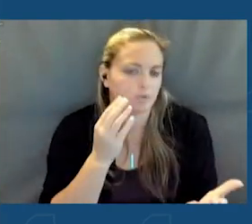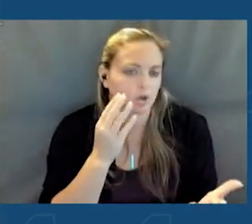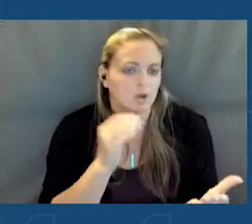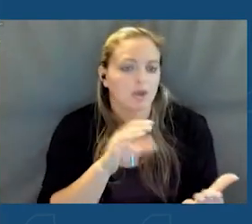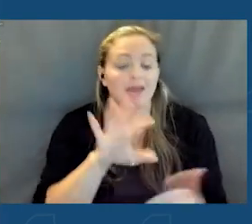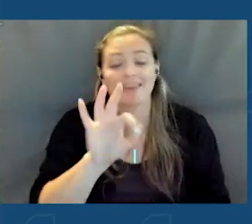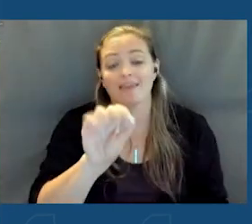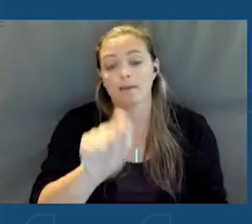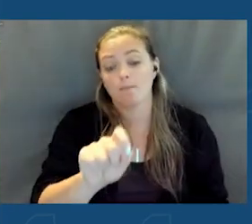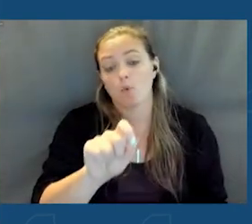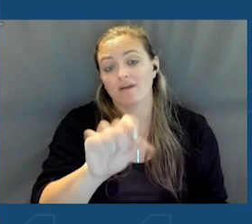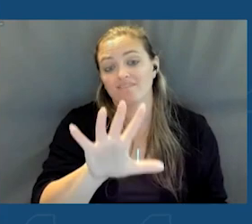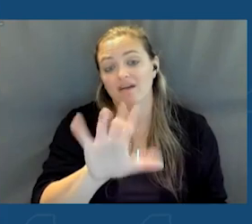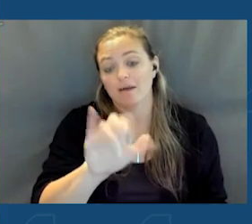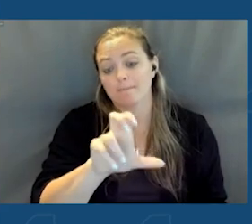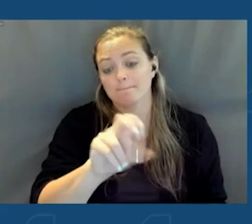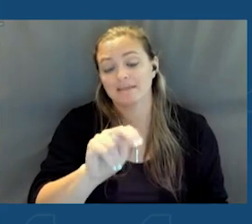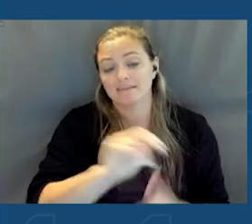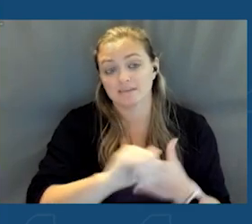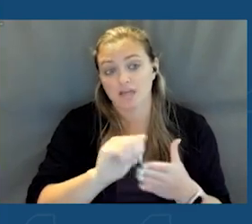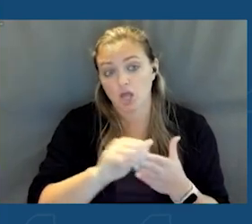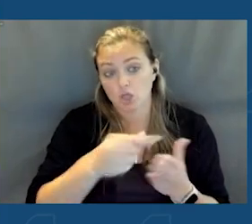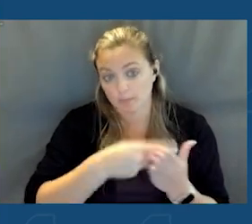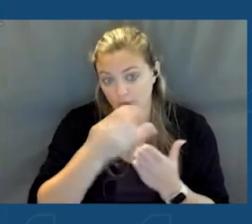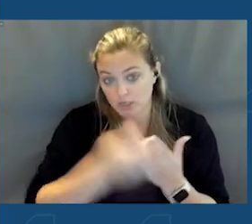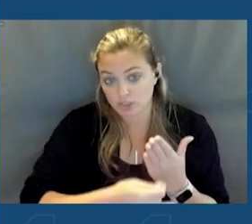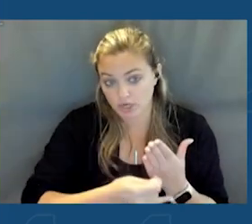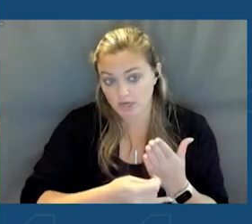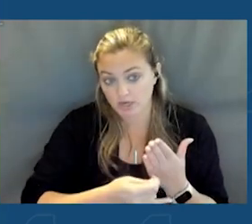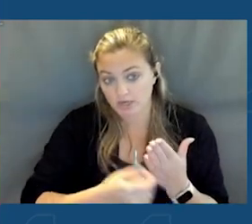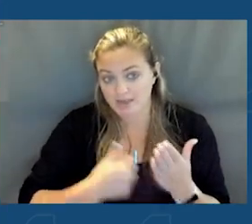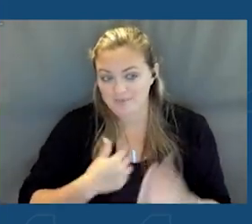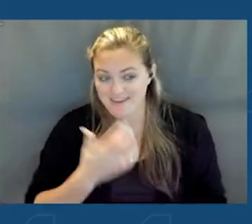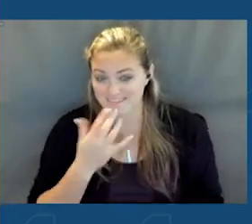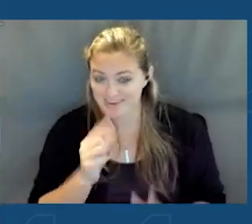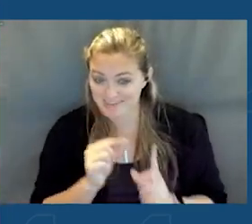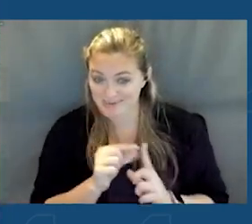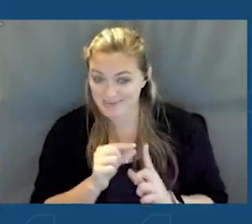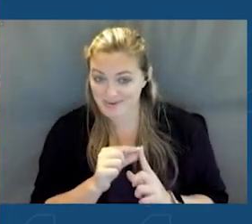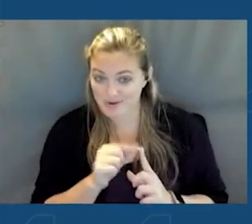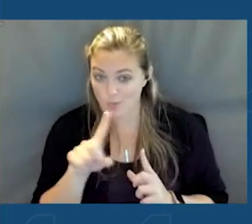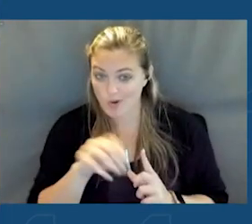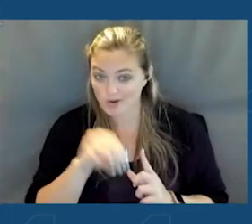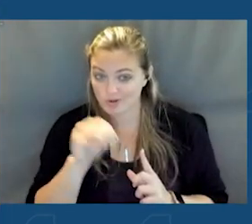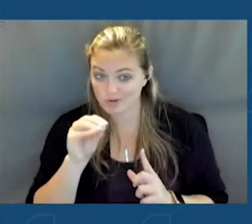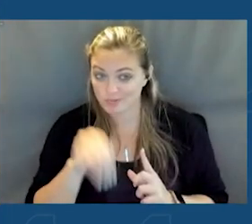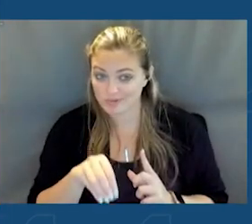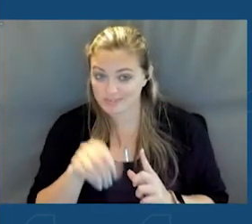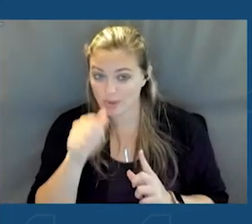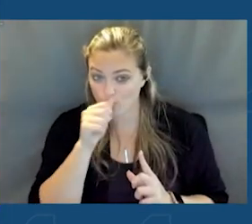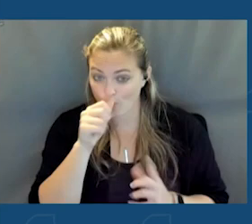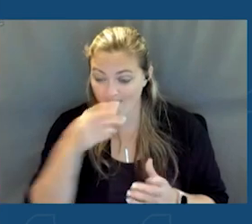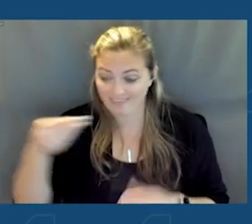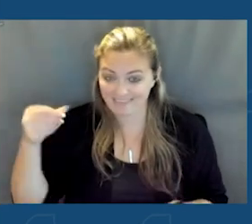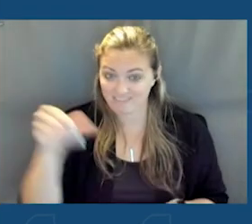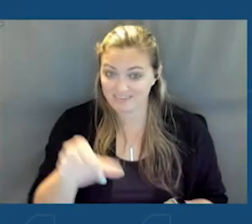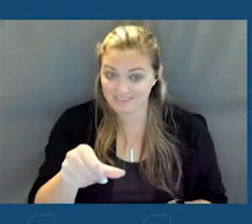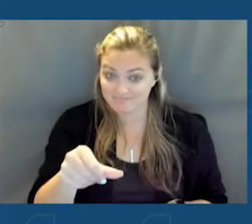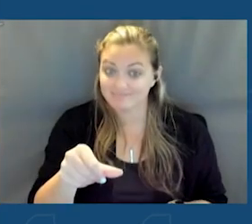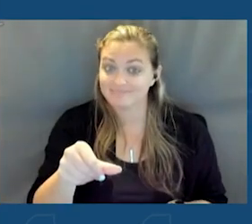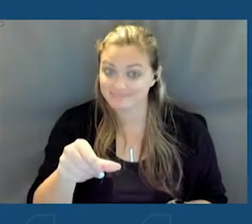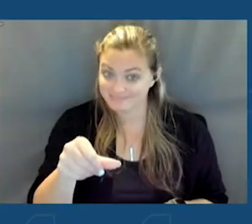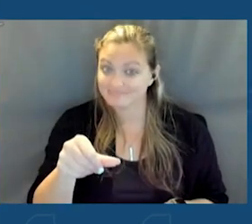$9.5 billion project. My favorite words, 100% privately funded. How about that?